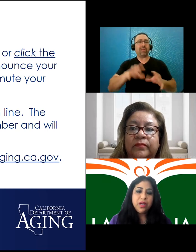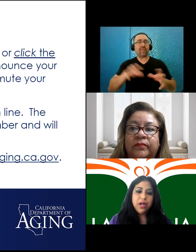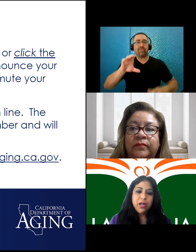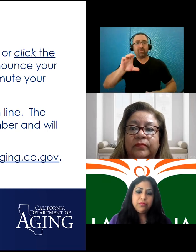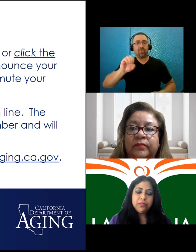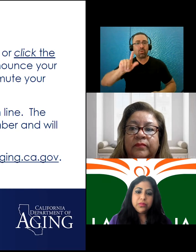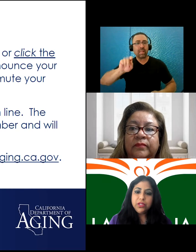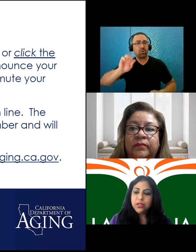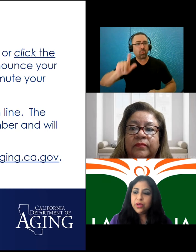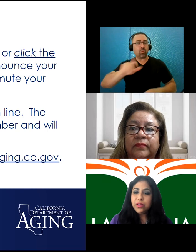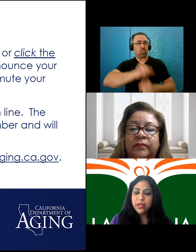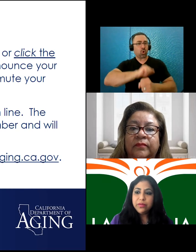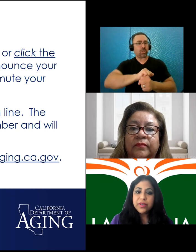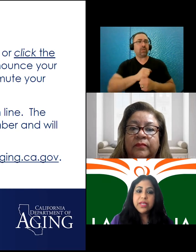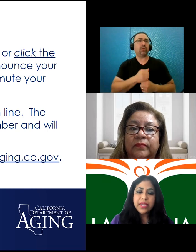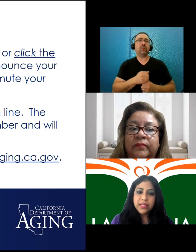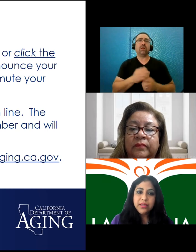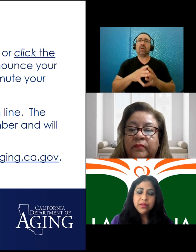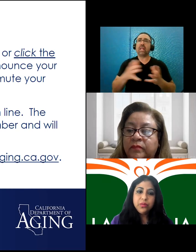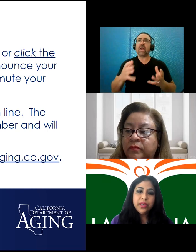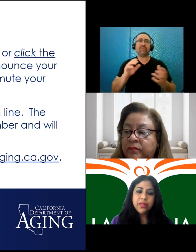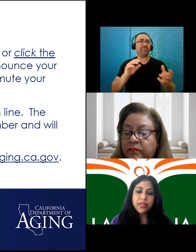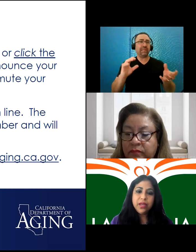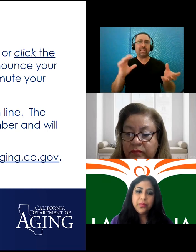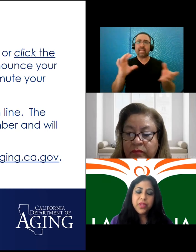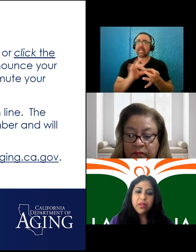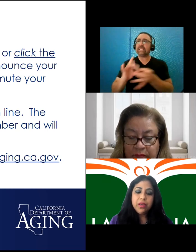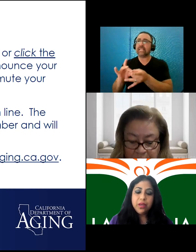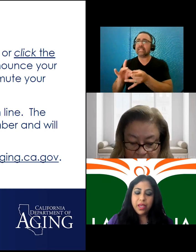do a lot of connecting with